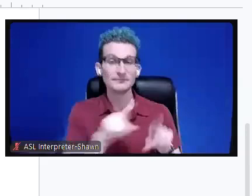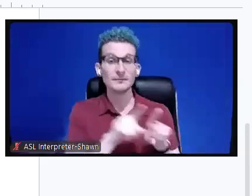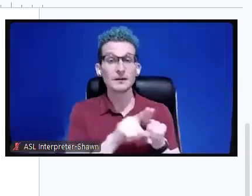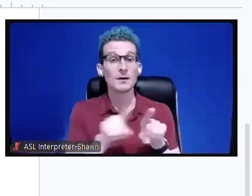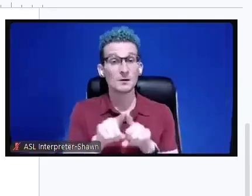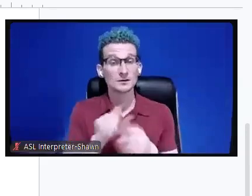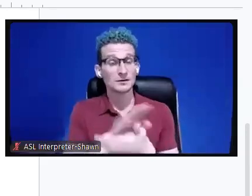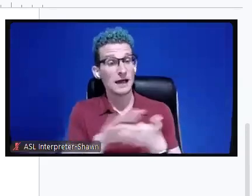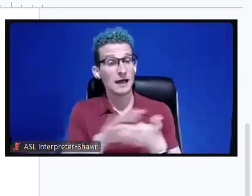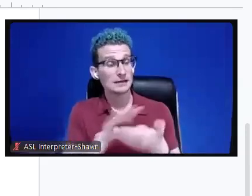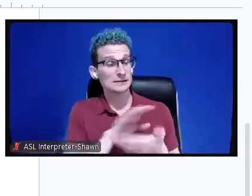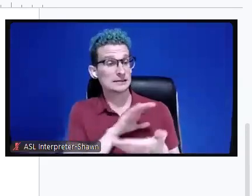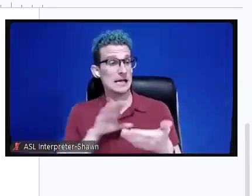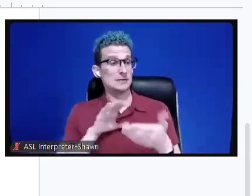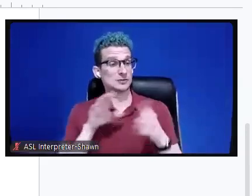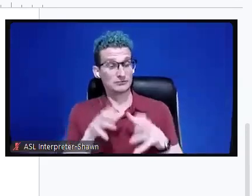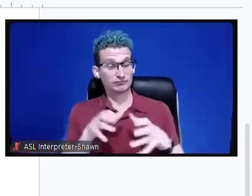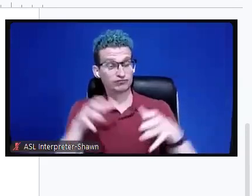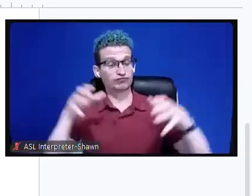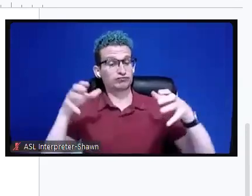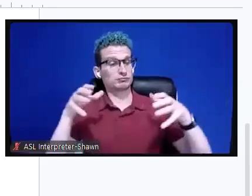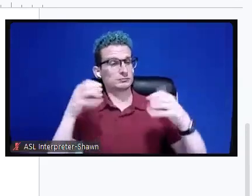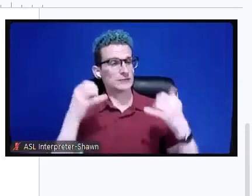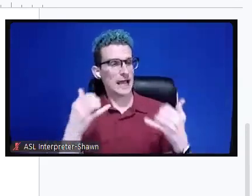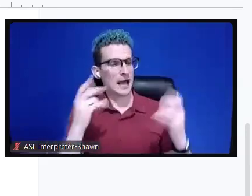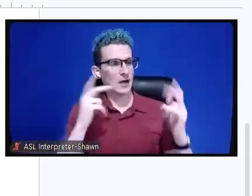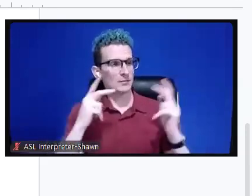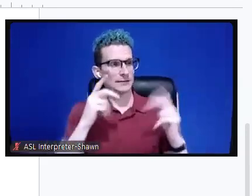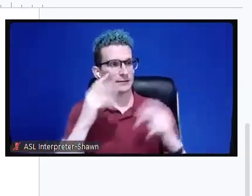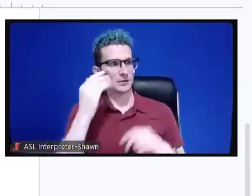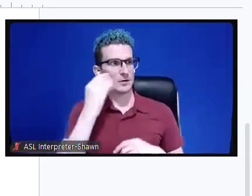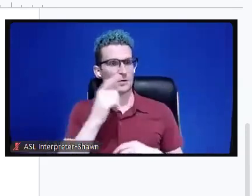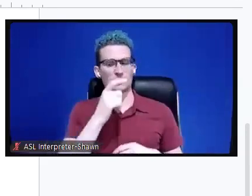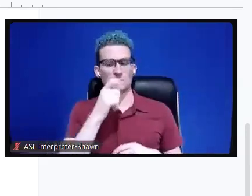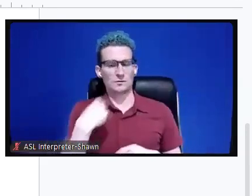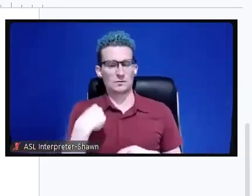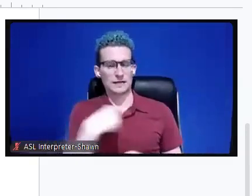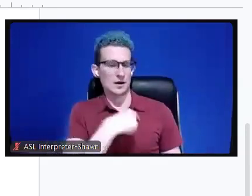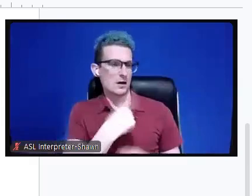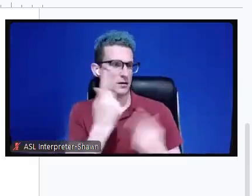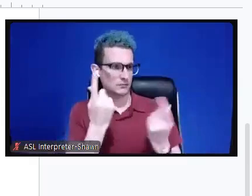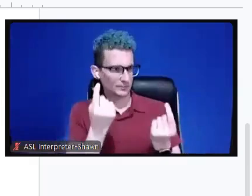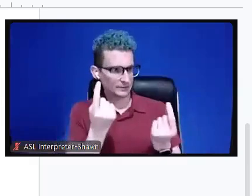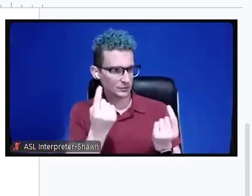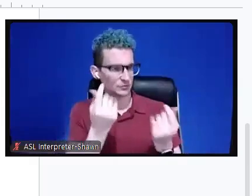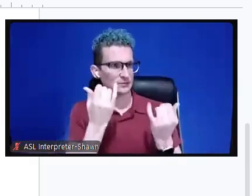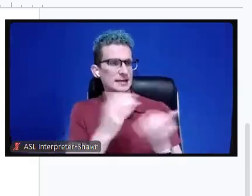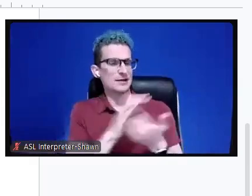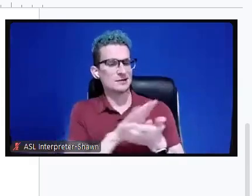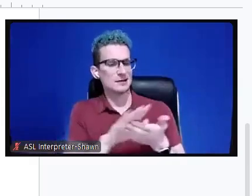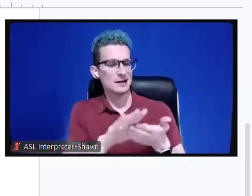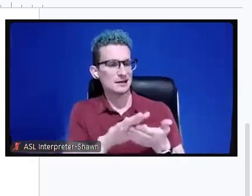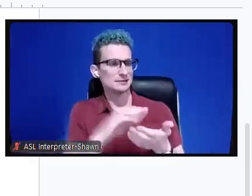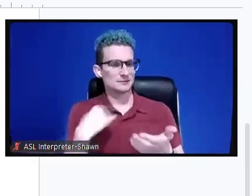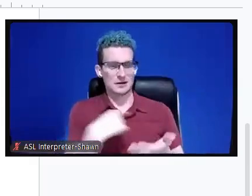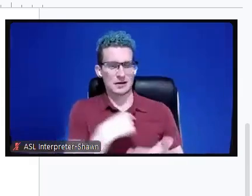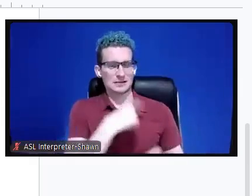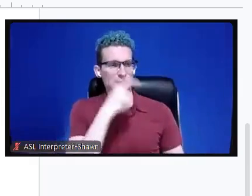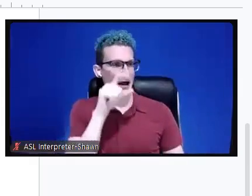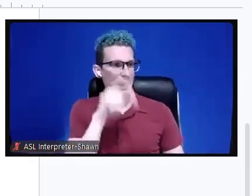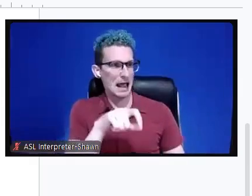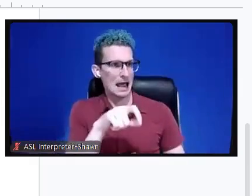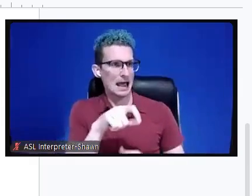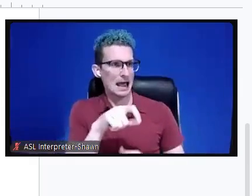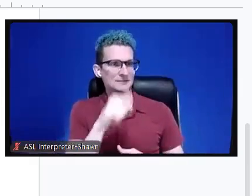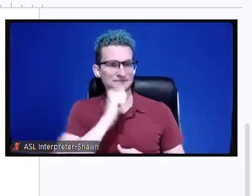grew and who people now who know who we are and what we do and how access is nice for us not also to carry that burden alone. And I have